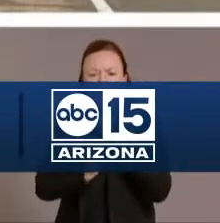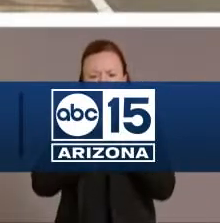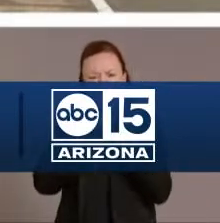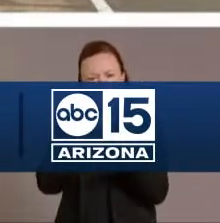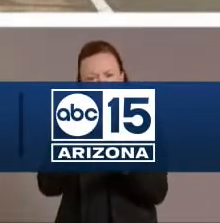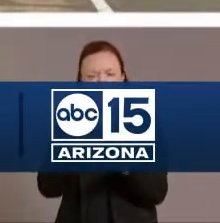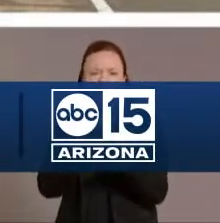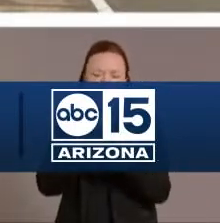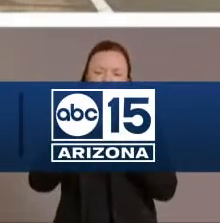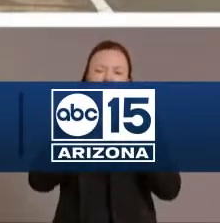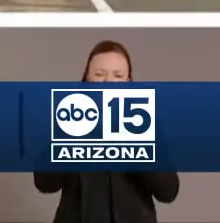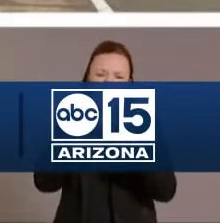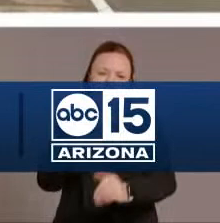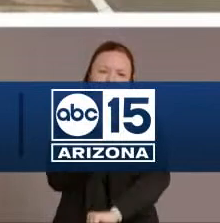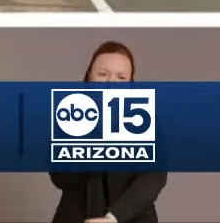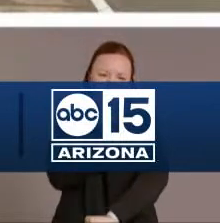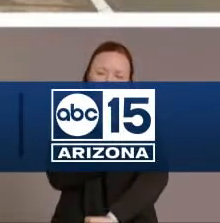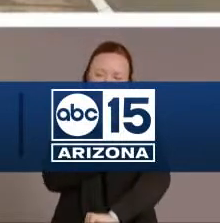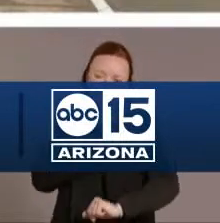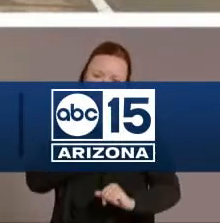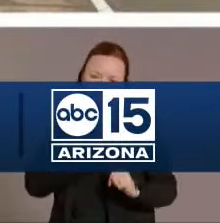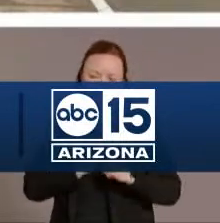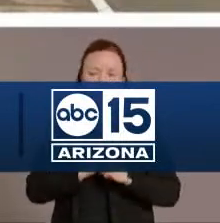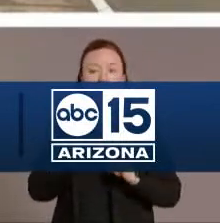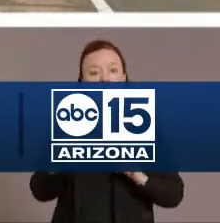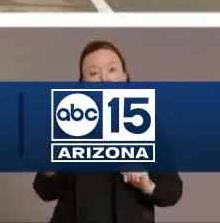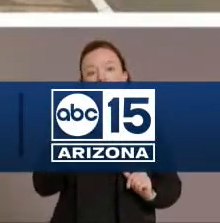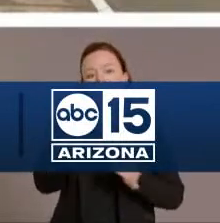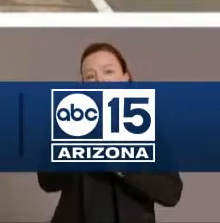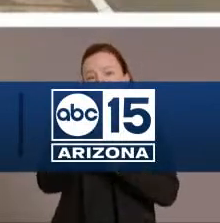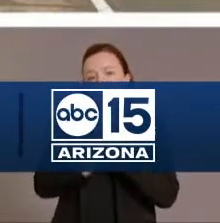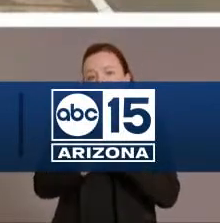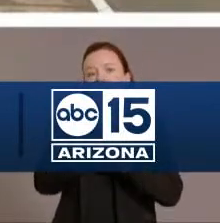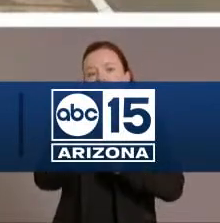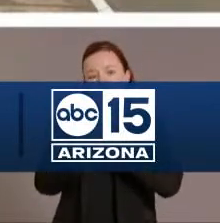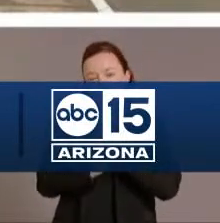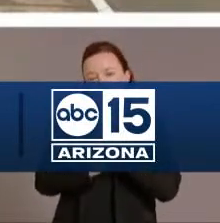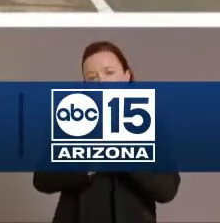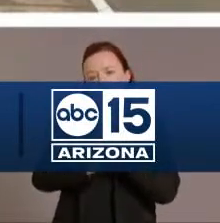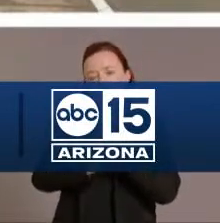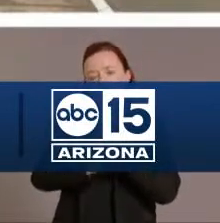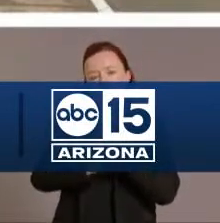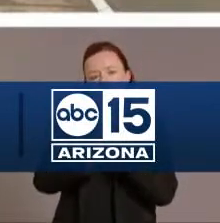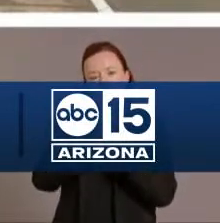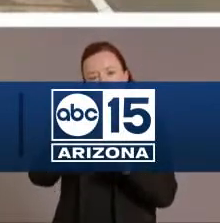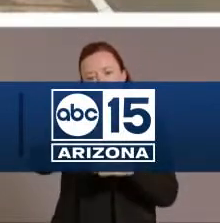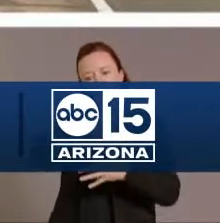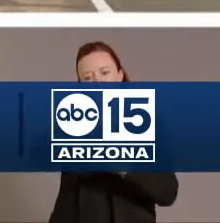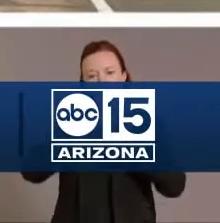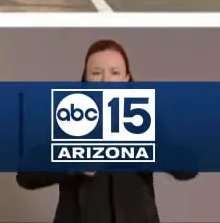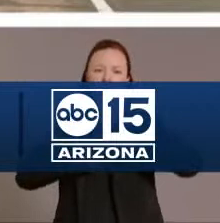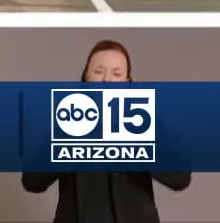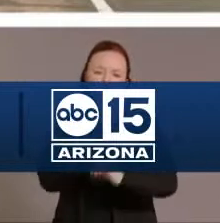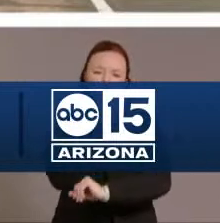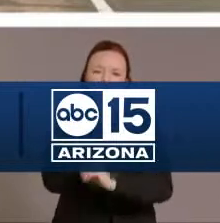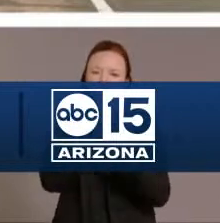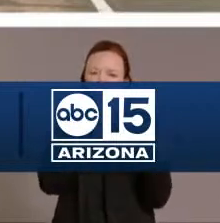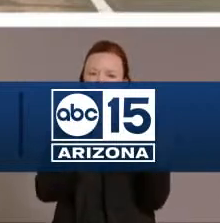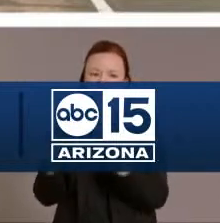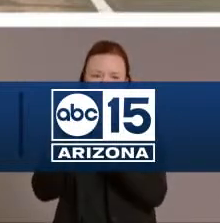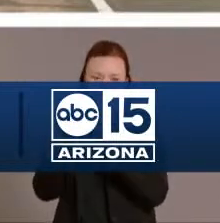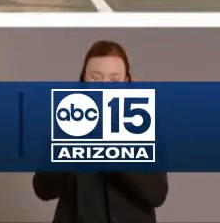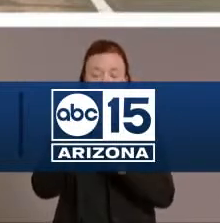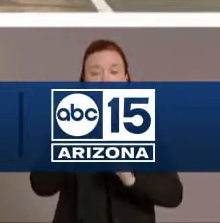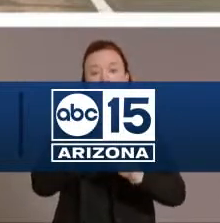Arizonans vaccinated. That is just one part of the state's overall vaccine strategy. Our main